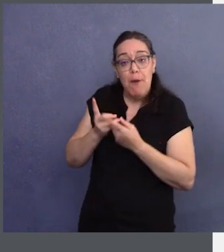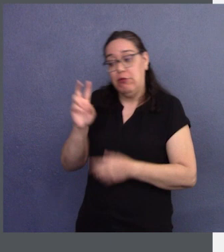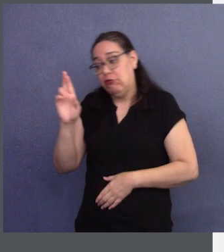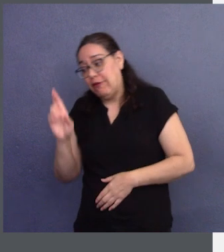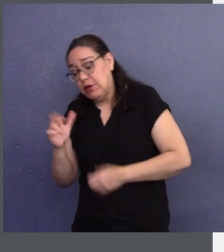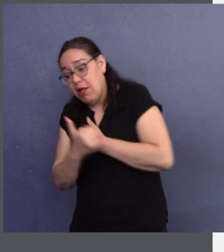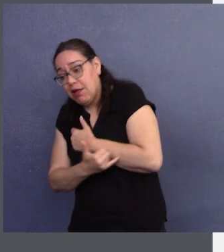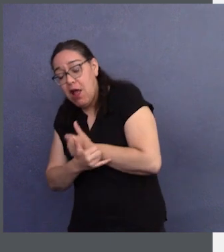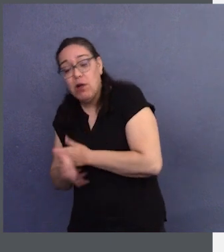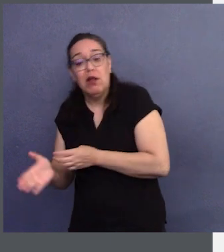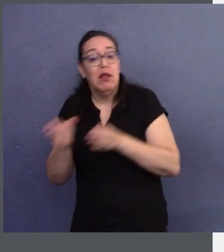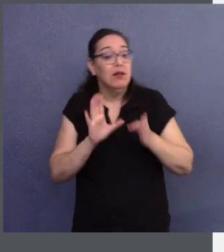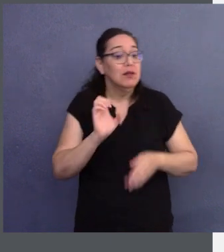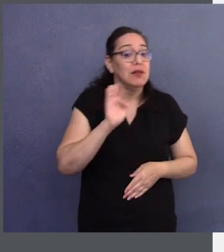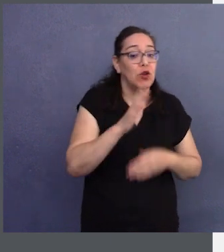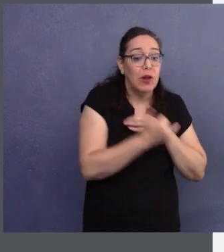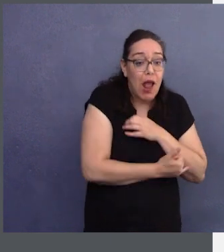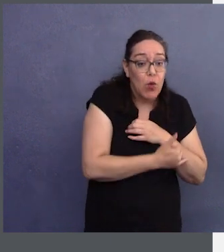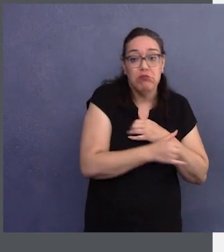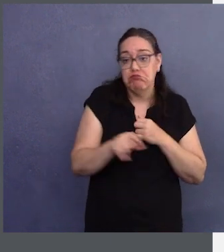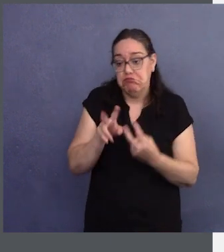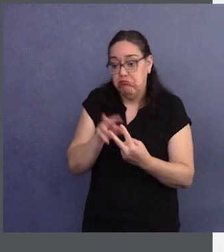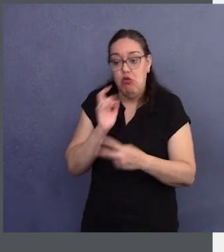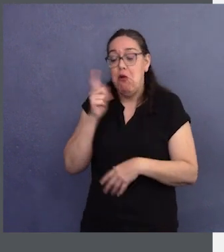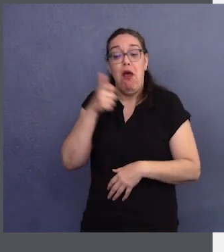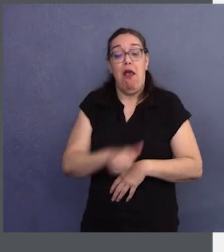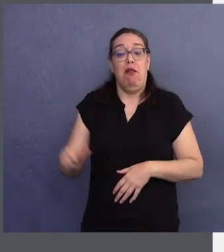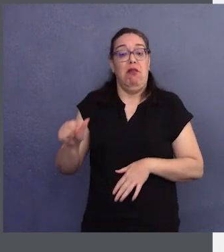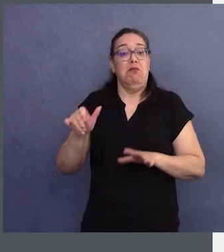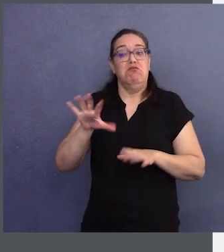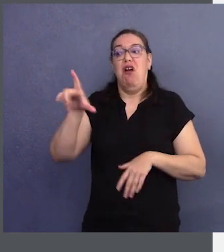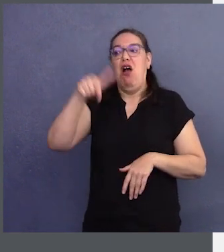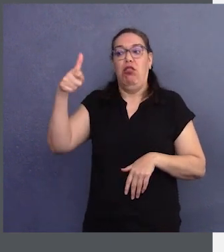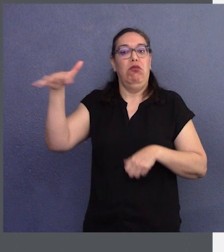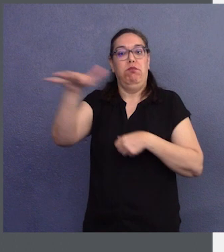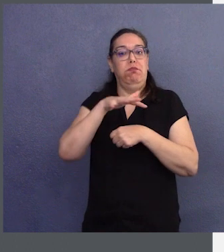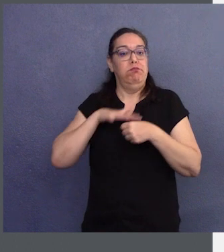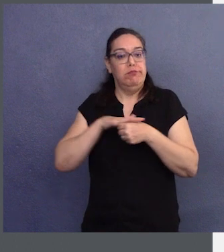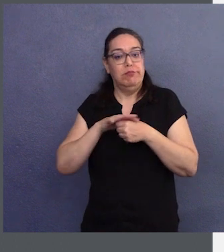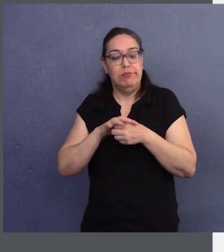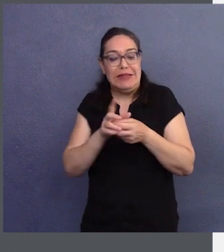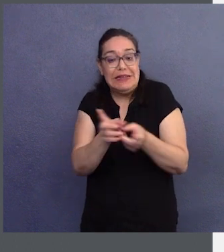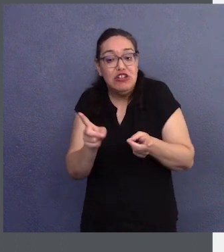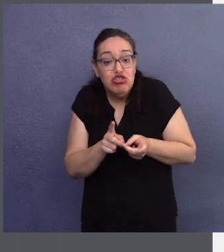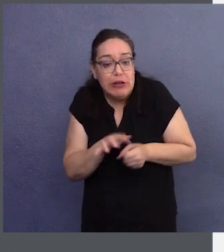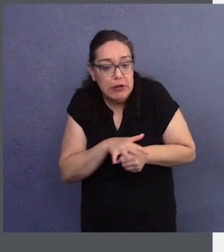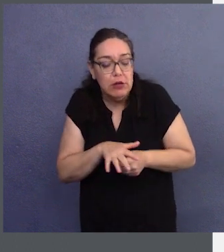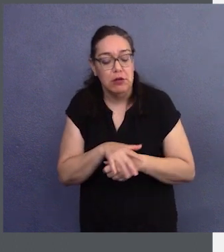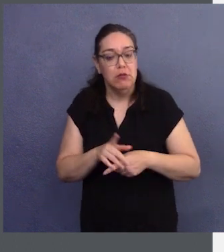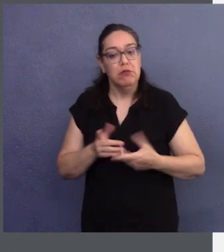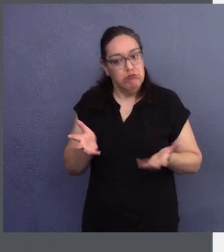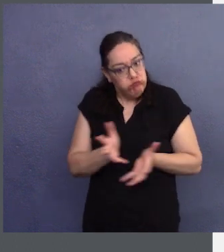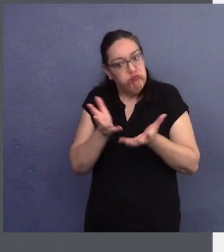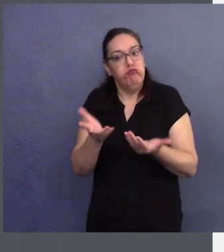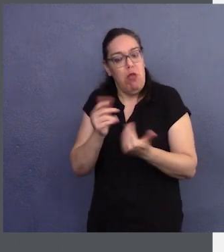Riverside County or San Bernardino County or any other local districts. And